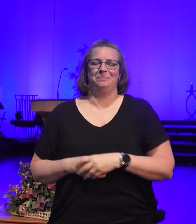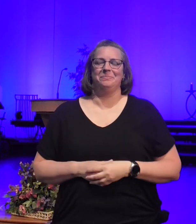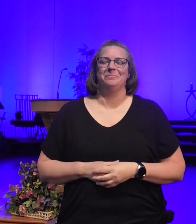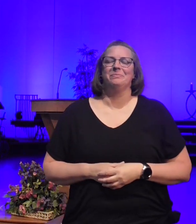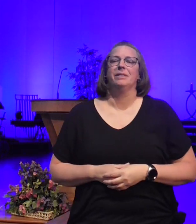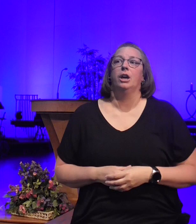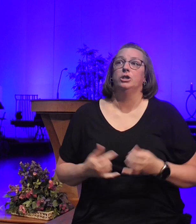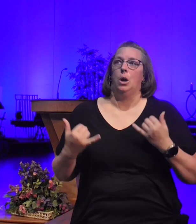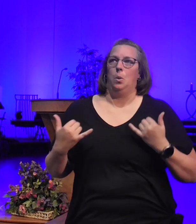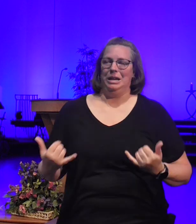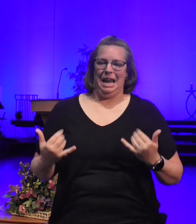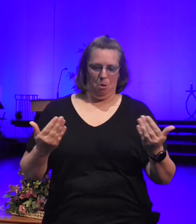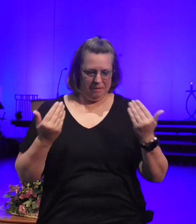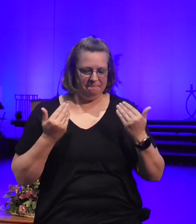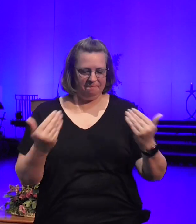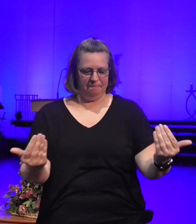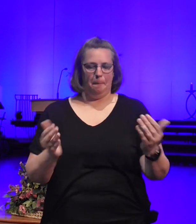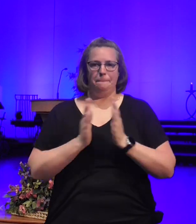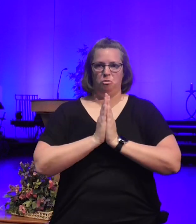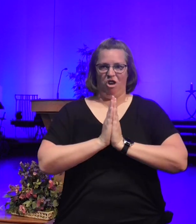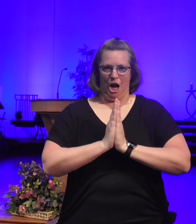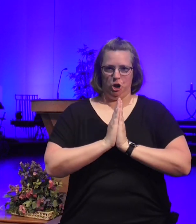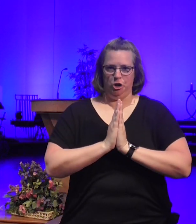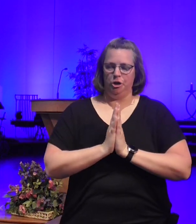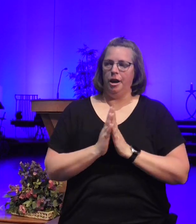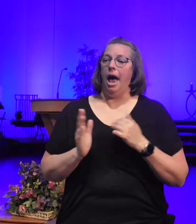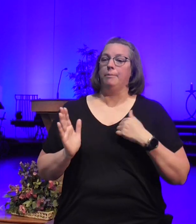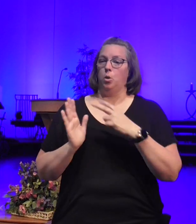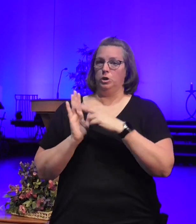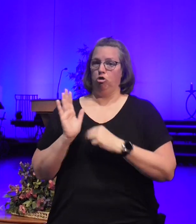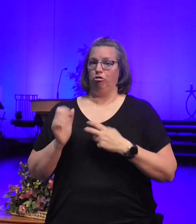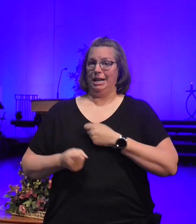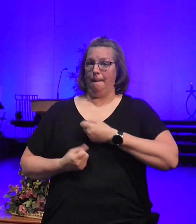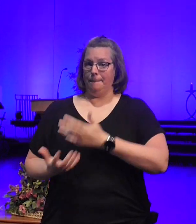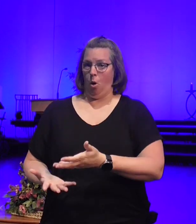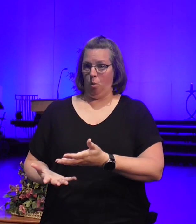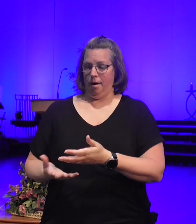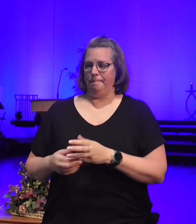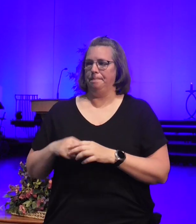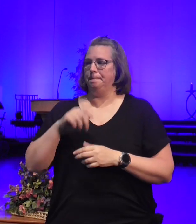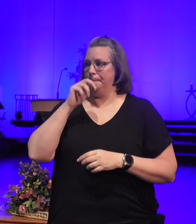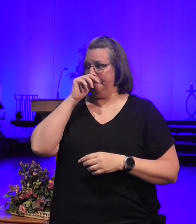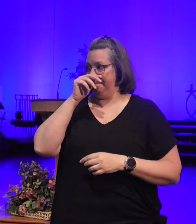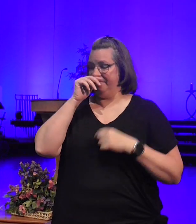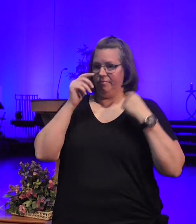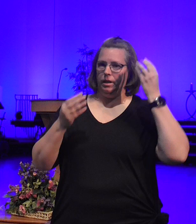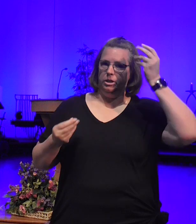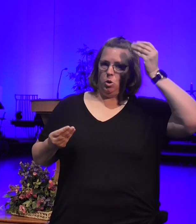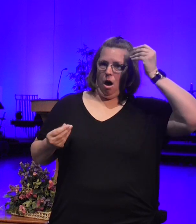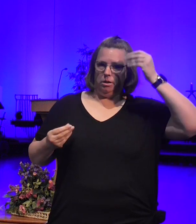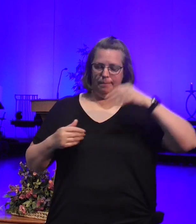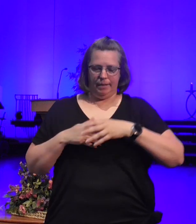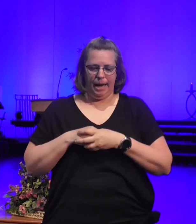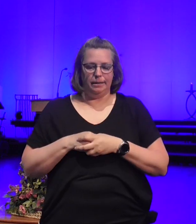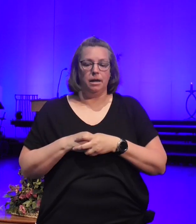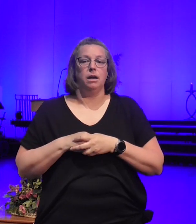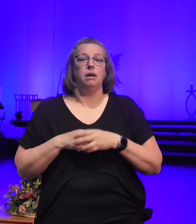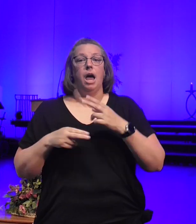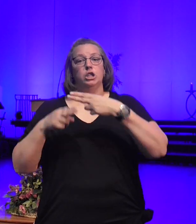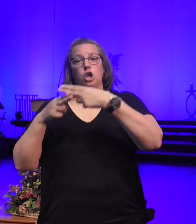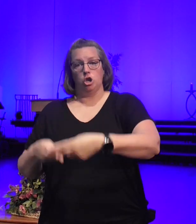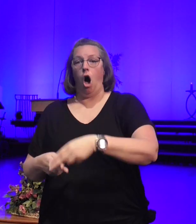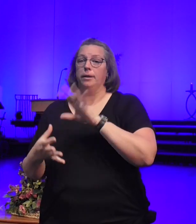prayer now. I'm going to read a poem as we begin our prayer to contemplate, a prayer called Belonging